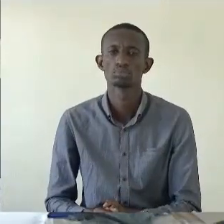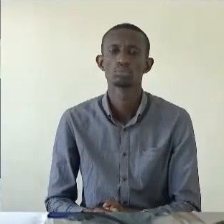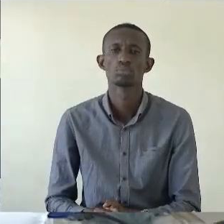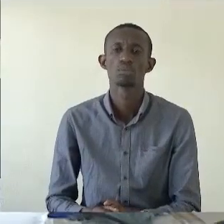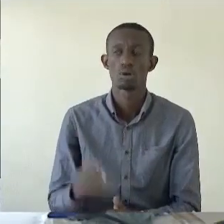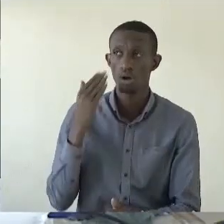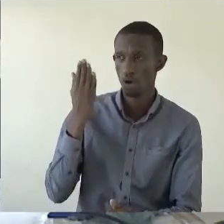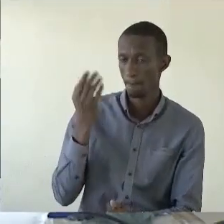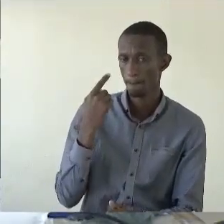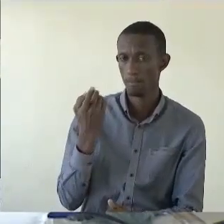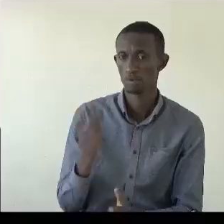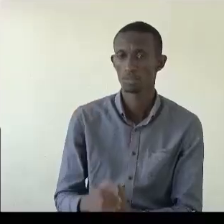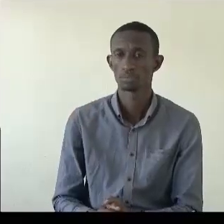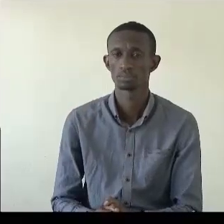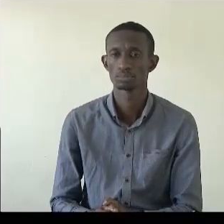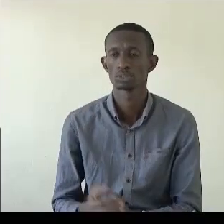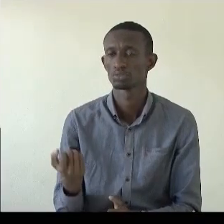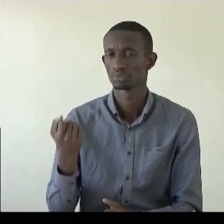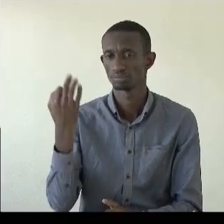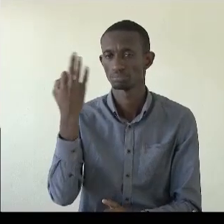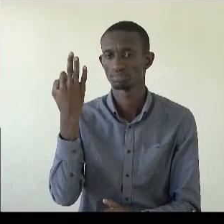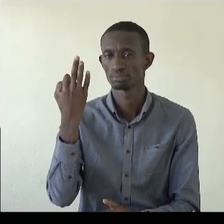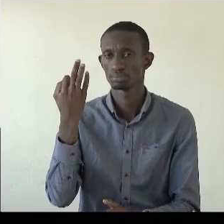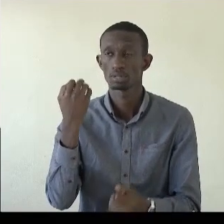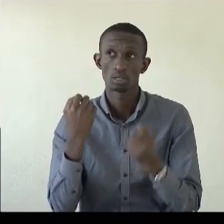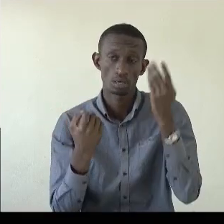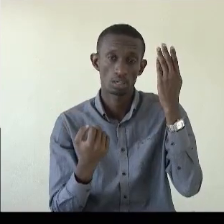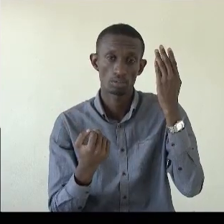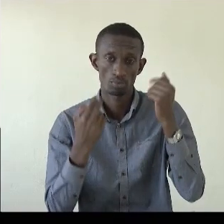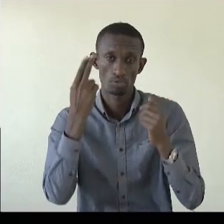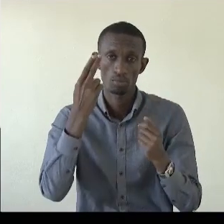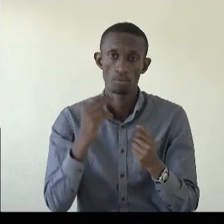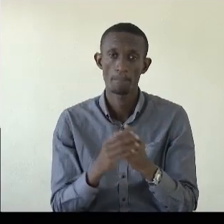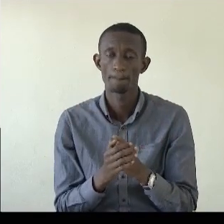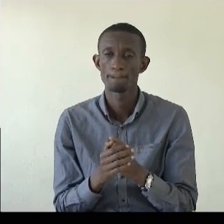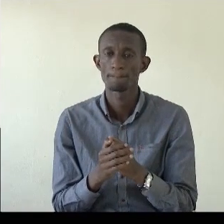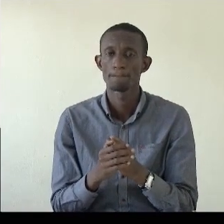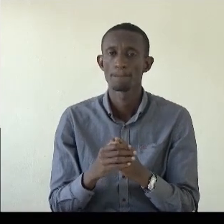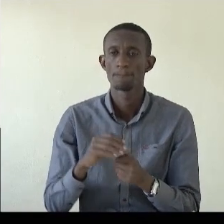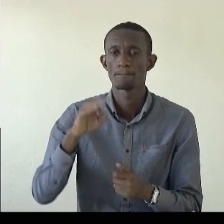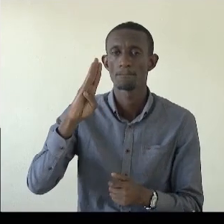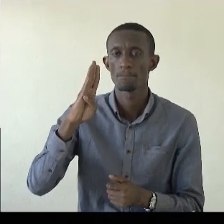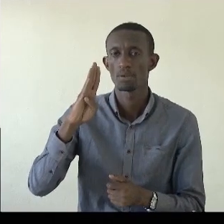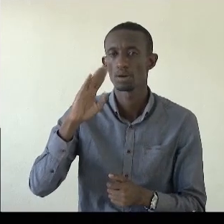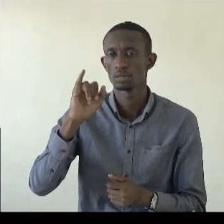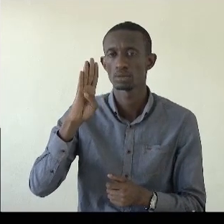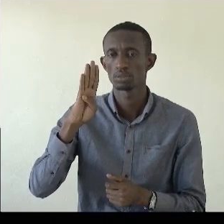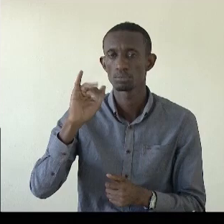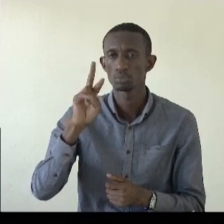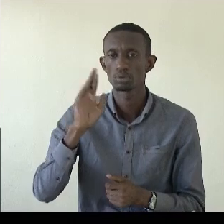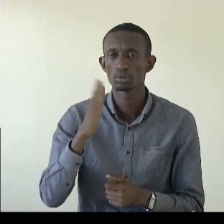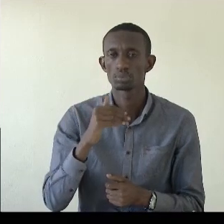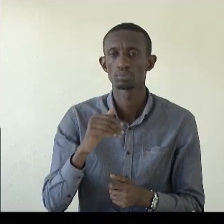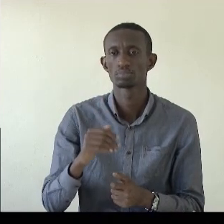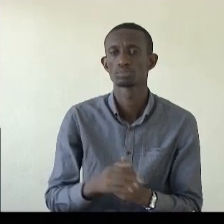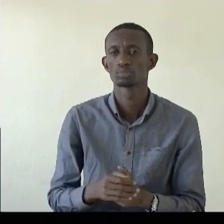we have, because we have only 3. So this is 2, where we have the bromine added to this in